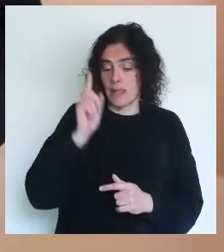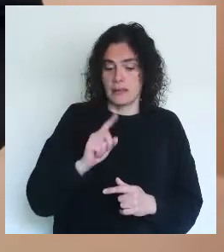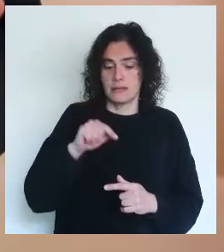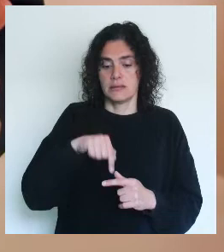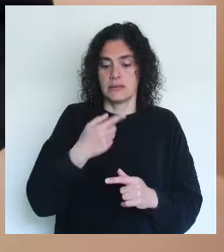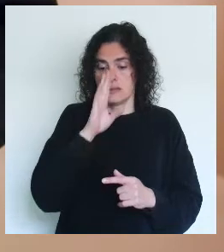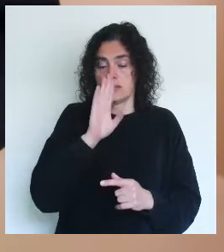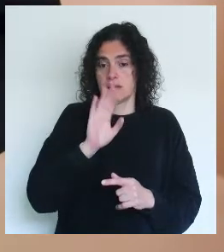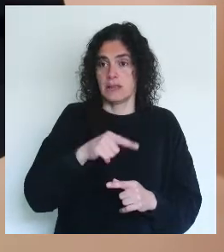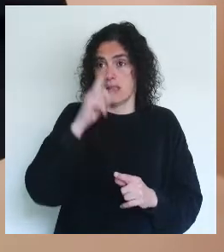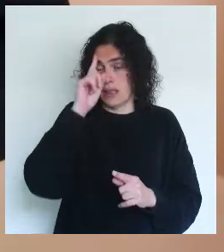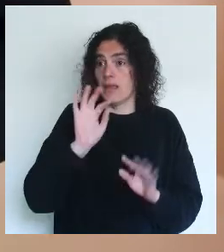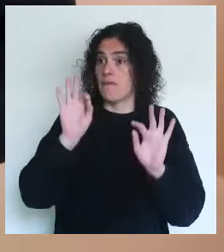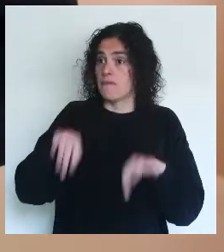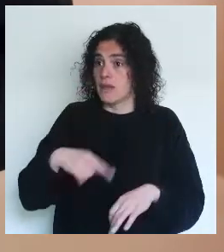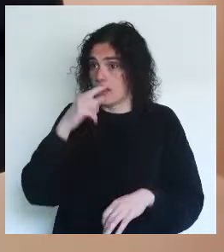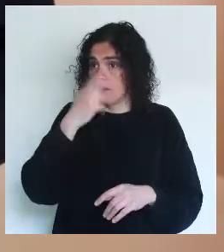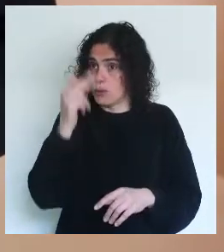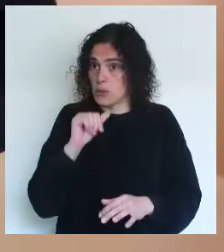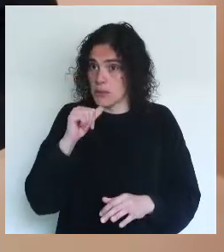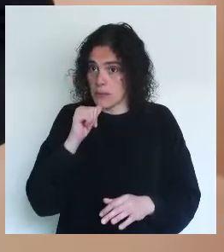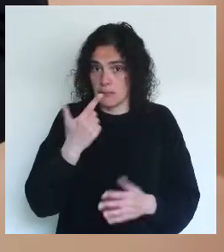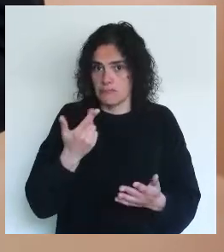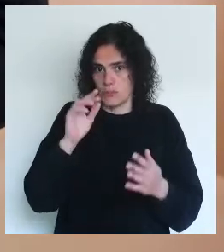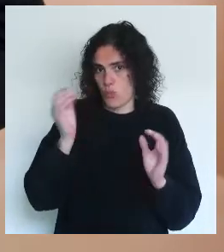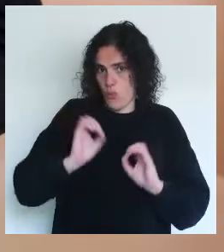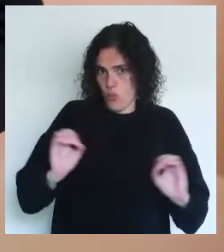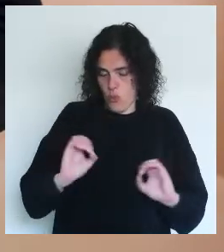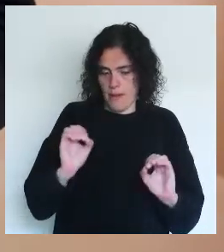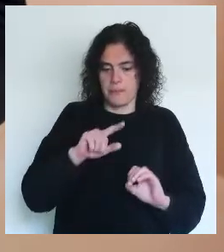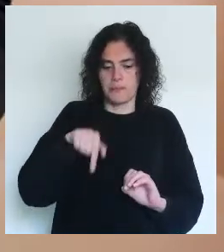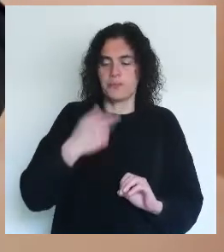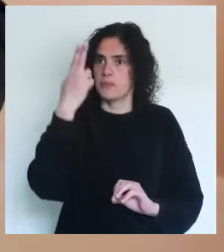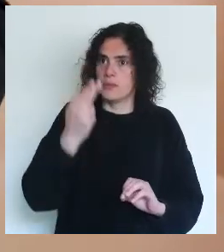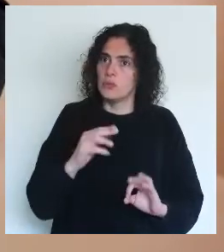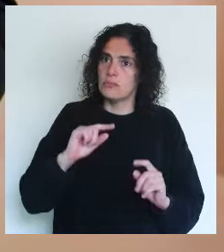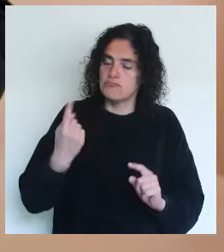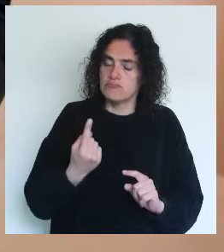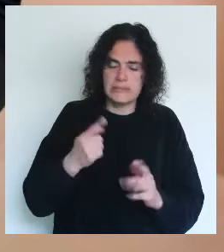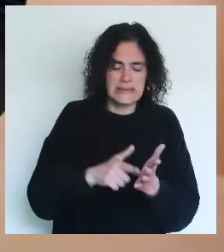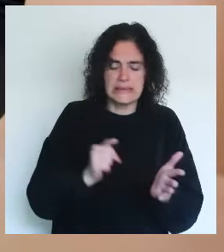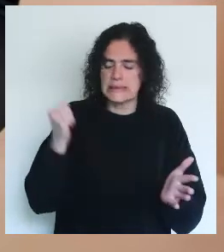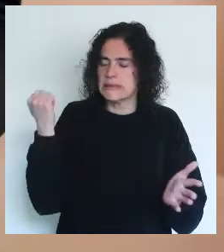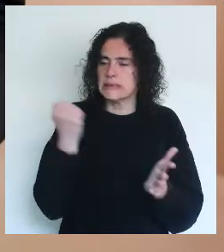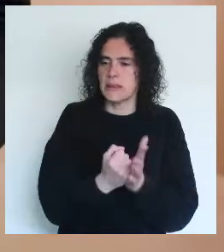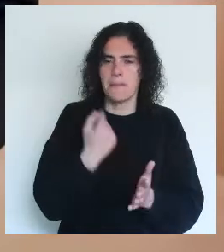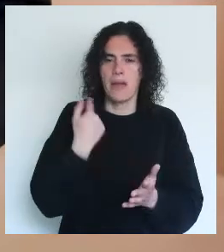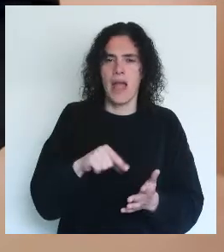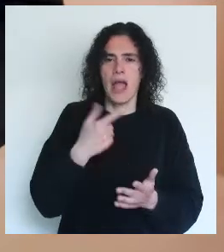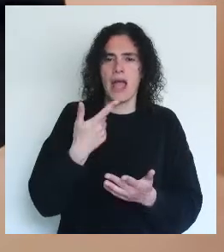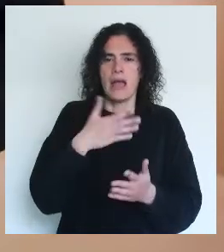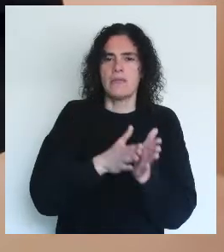the painting is not done by the end of the day, the painting doesn't exist. The painting always is using